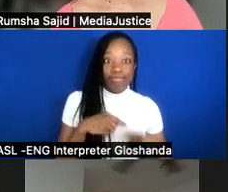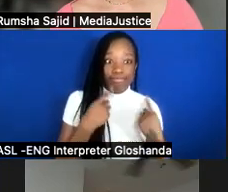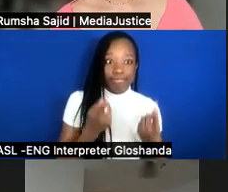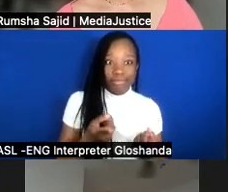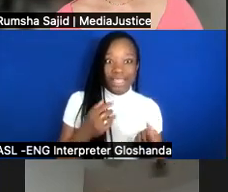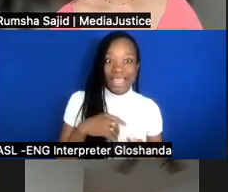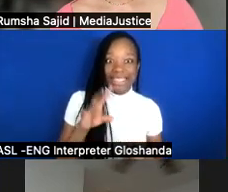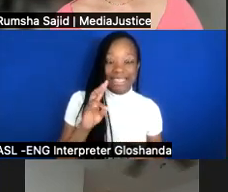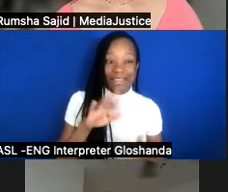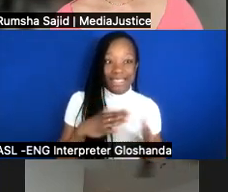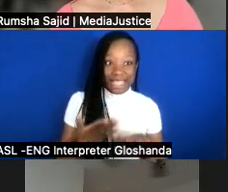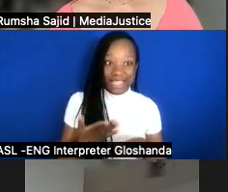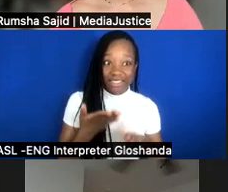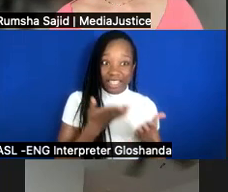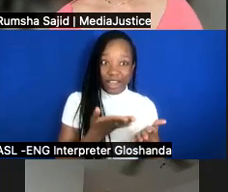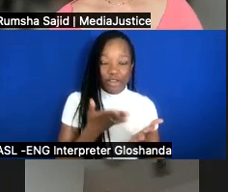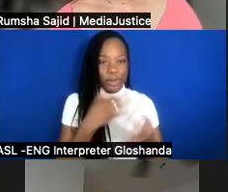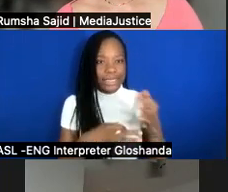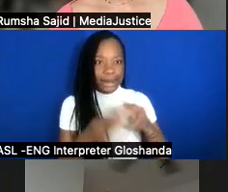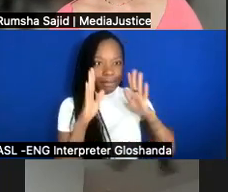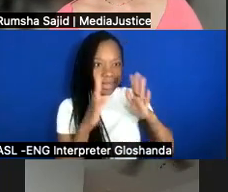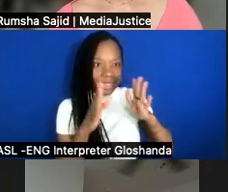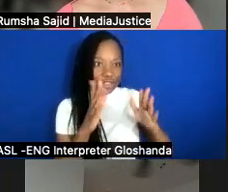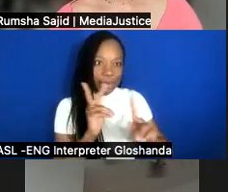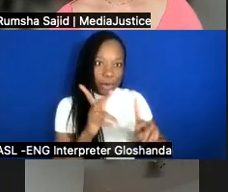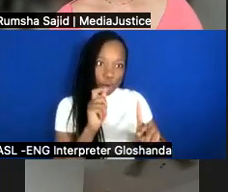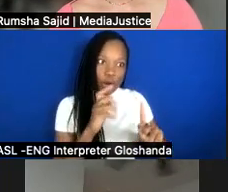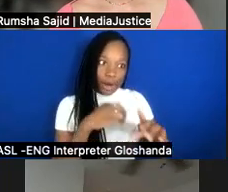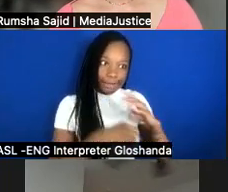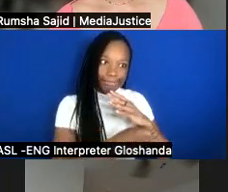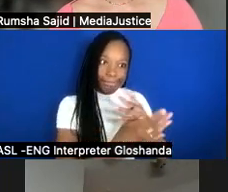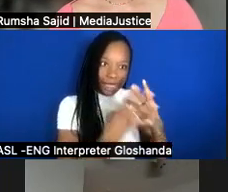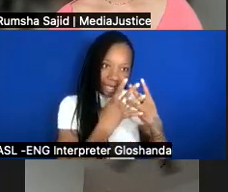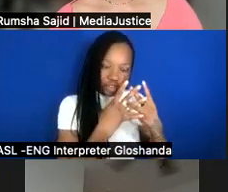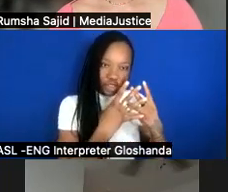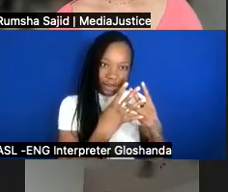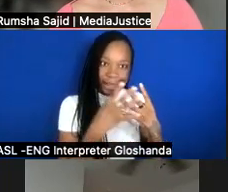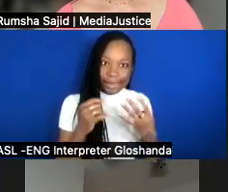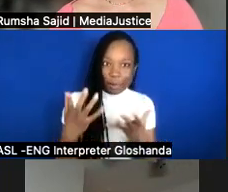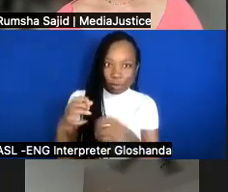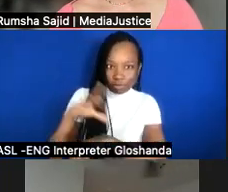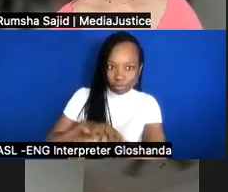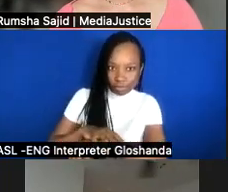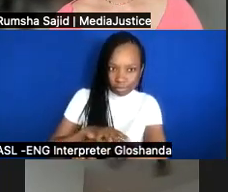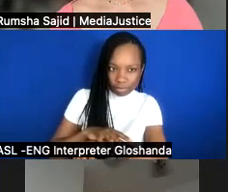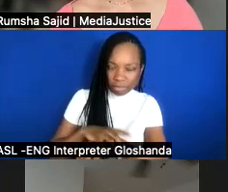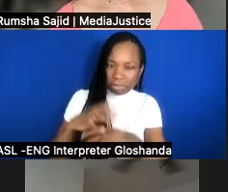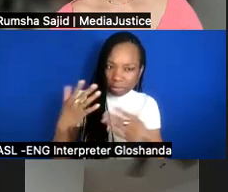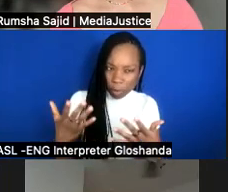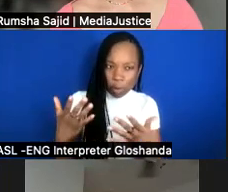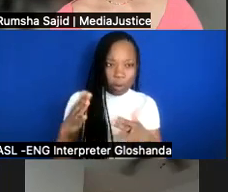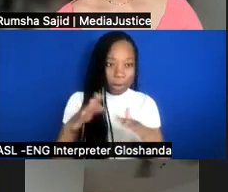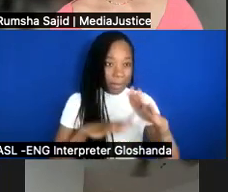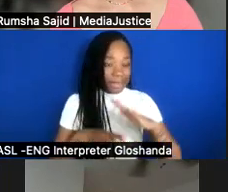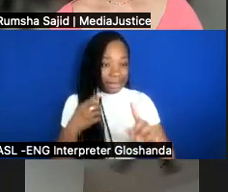paying attention to people in cages. So basically that just boils down to